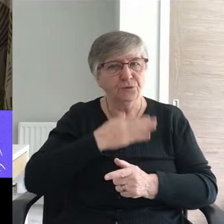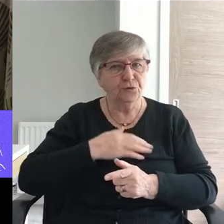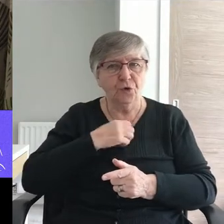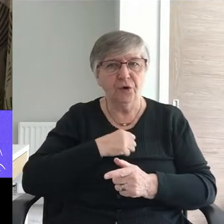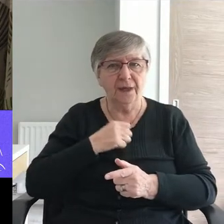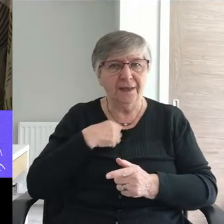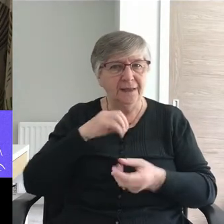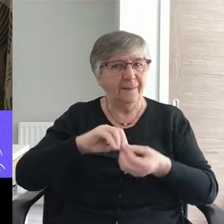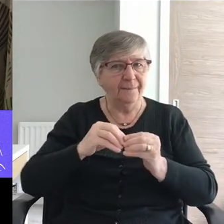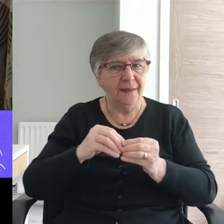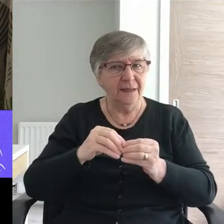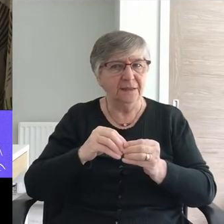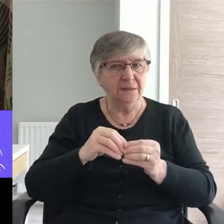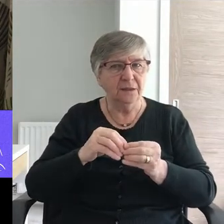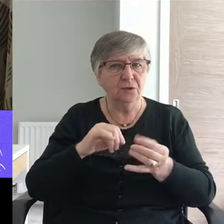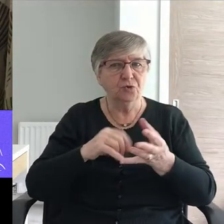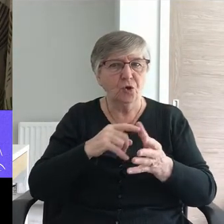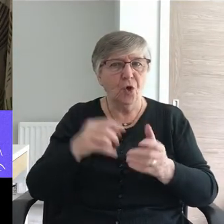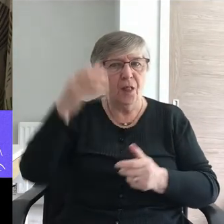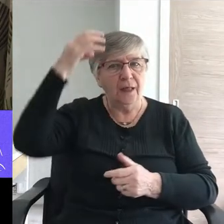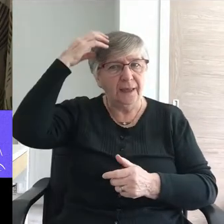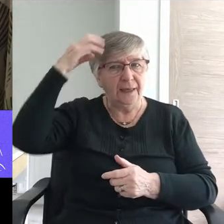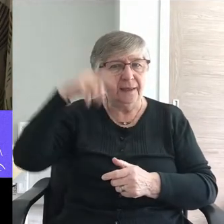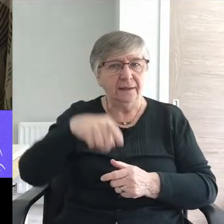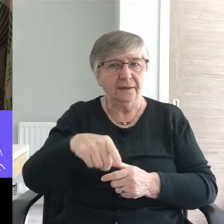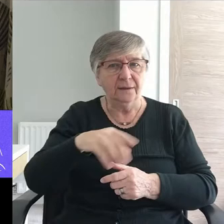Saul king over Israel.